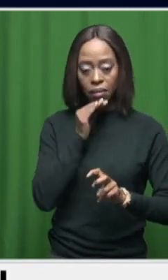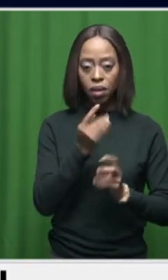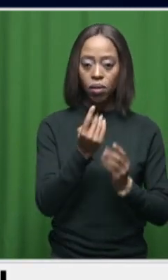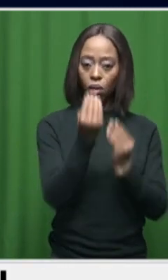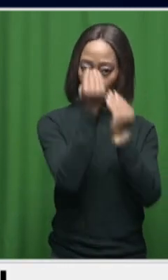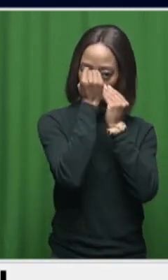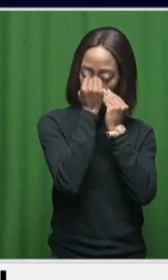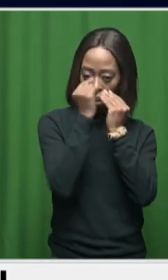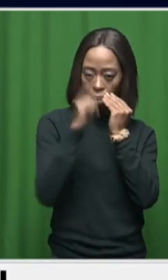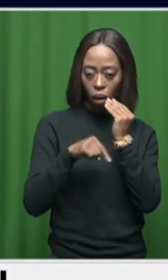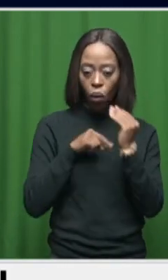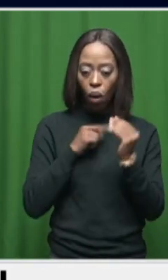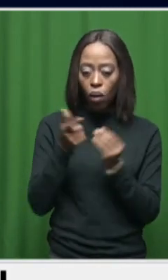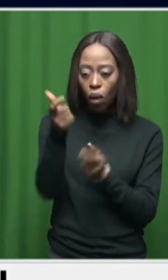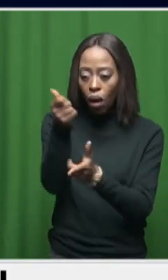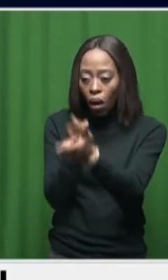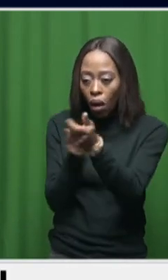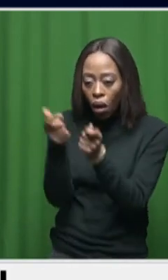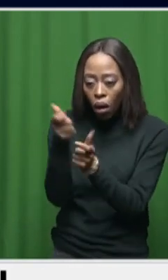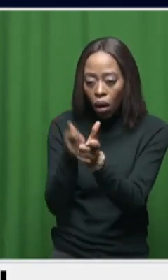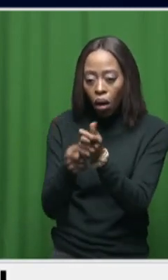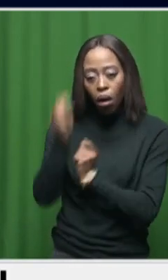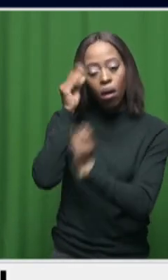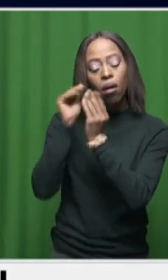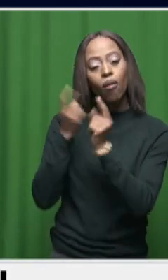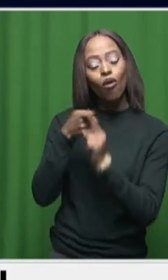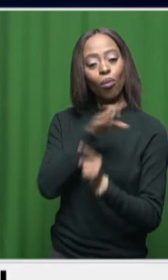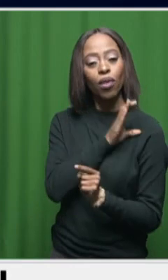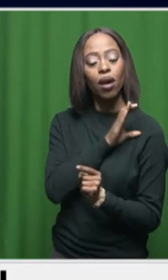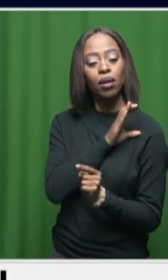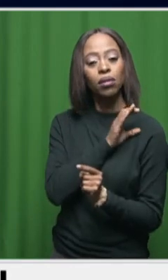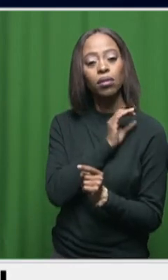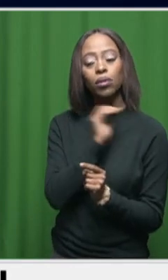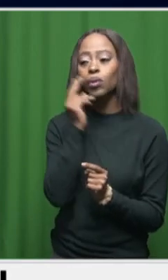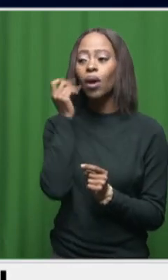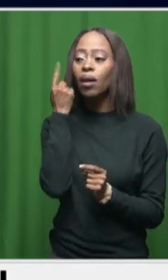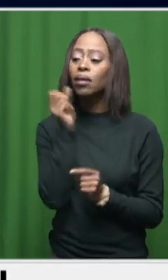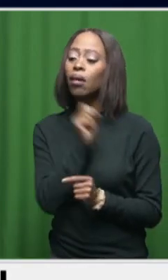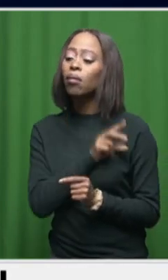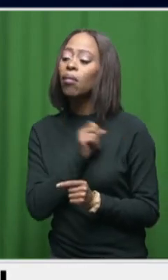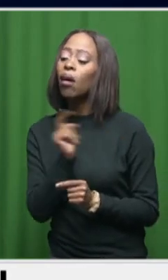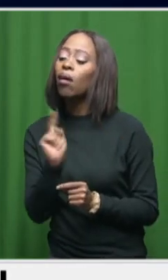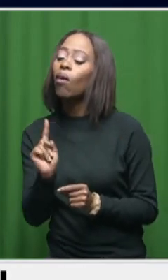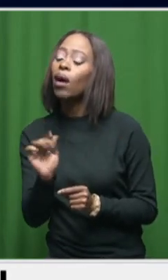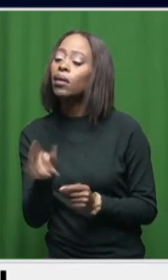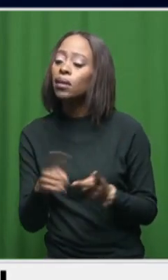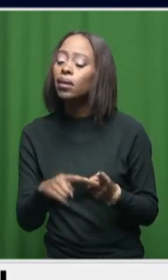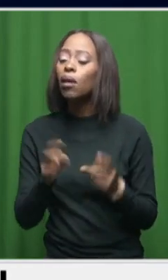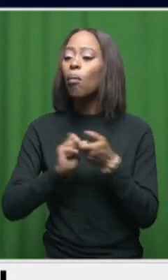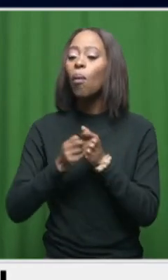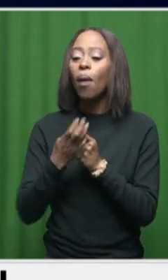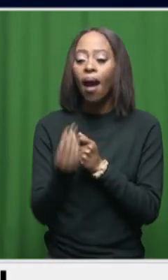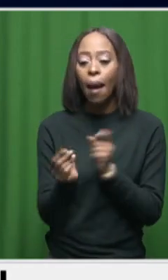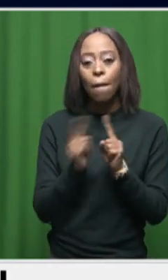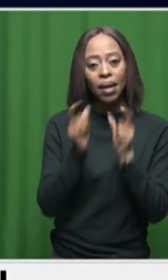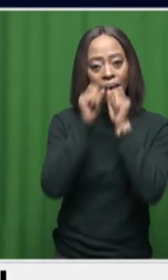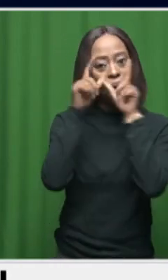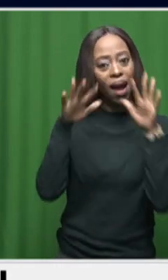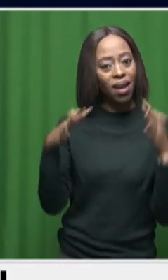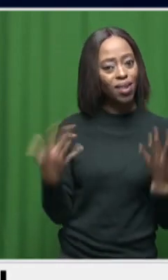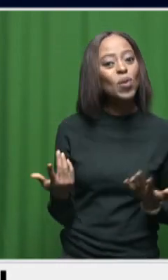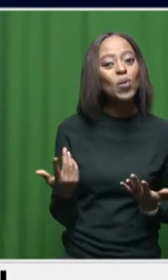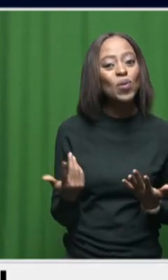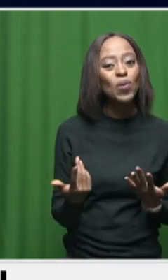that you can suck out that information from the customer to see exactly what his pain is. And sometimes he has a problem and he actually doesn't know what it